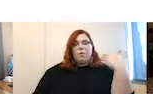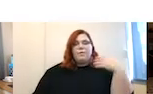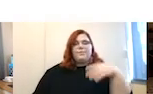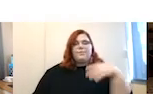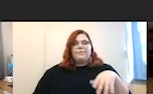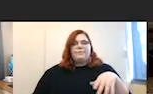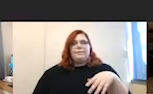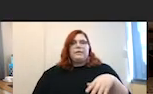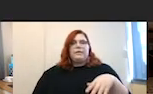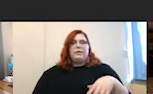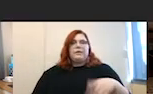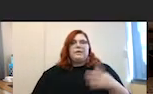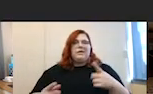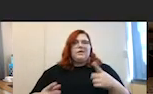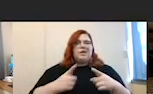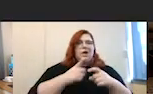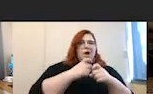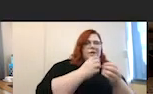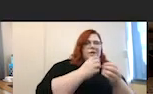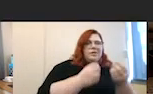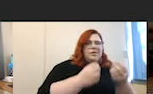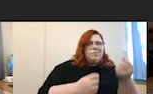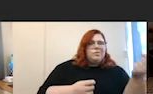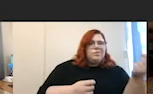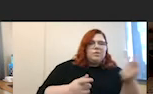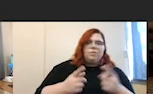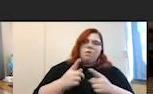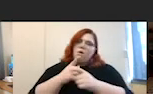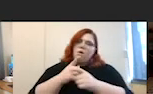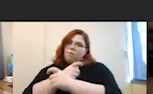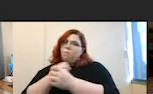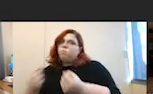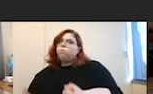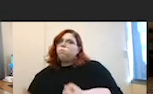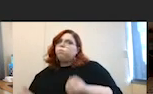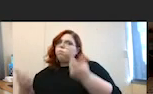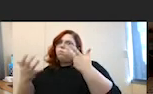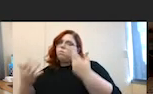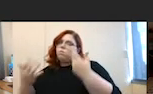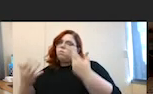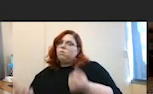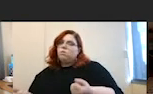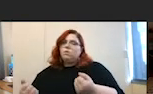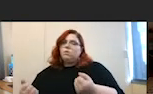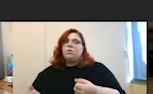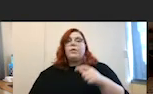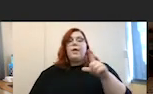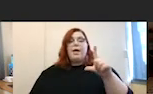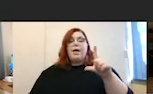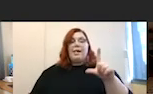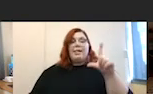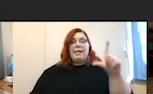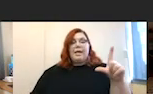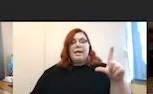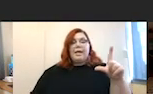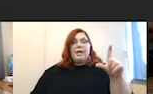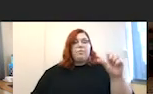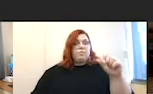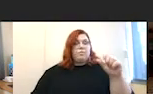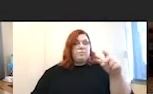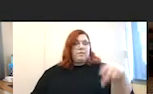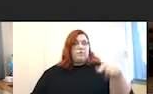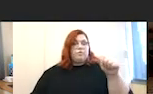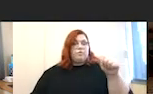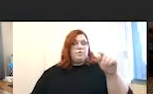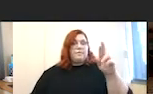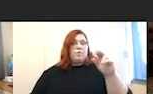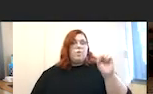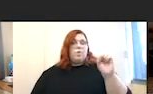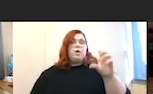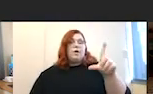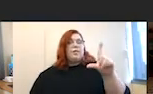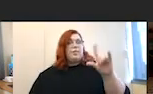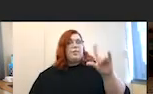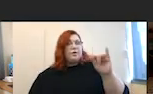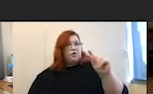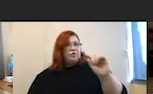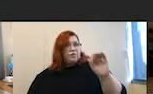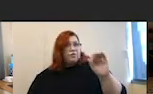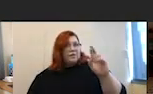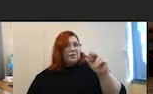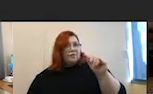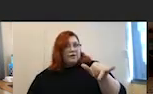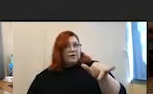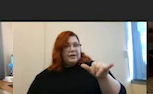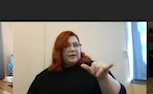which takes us to the LL spectrum, or the literary ludic spectrum. This was a concept